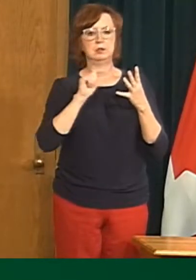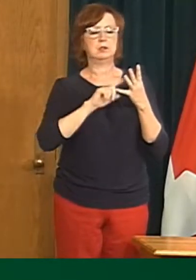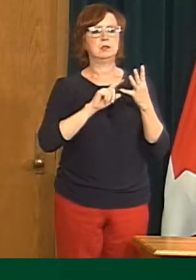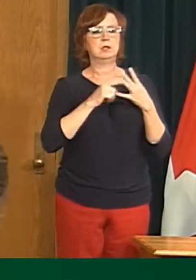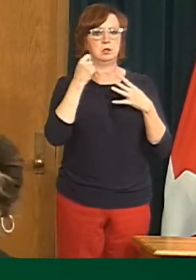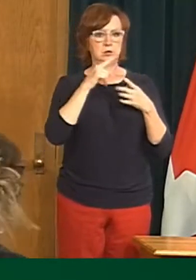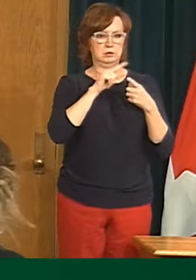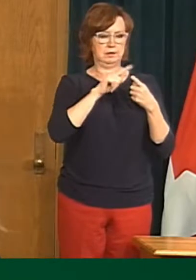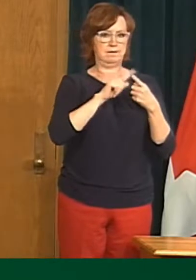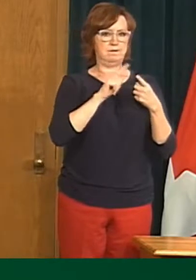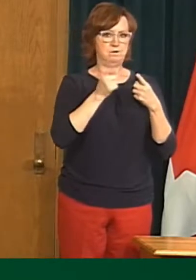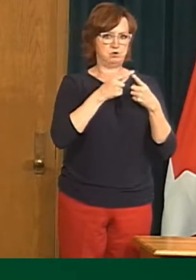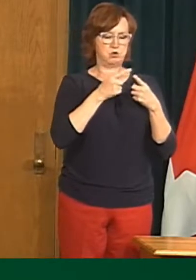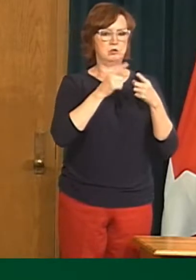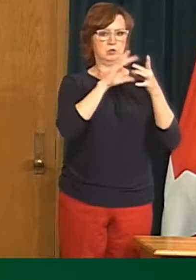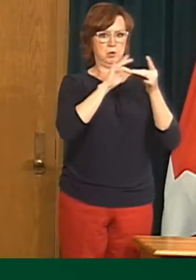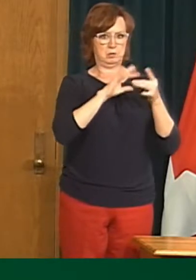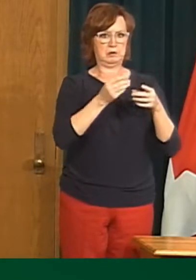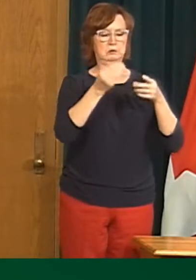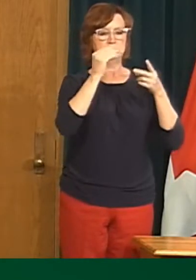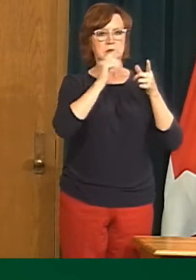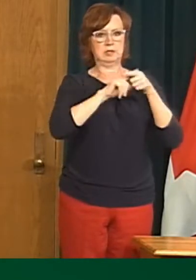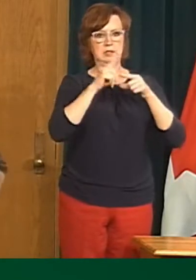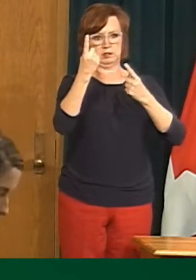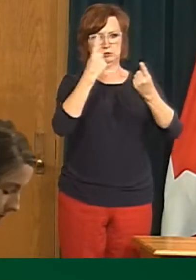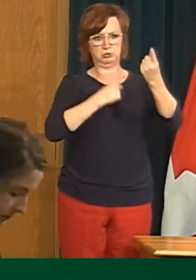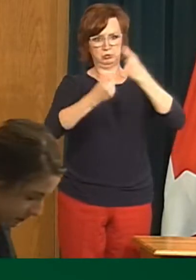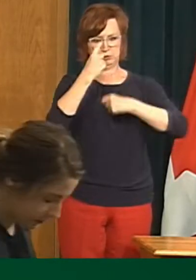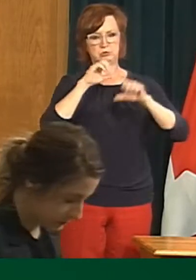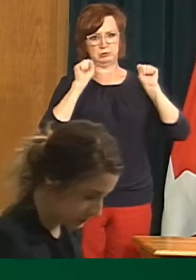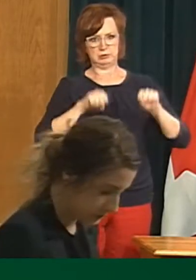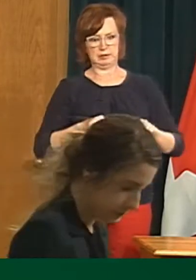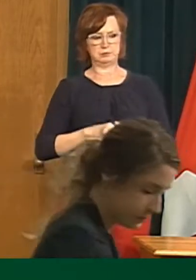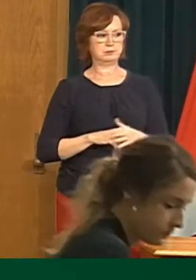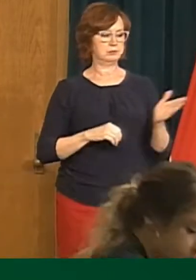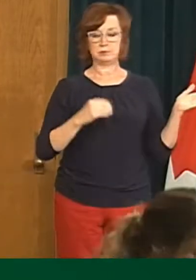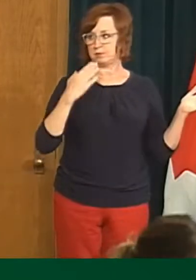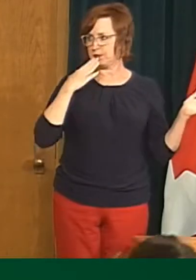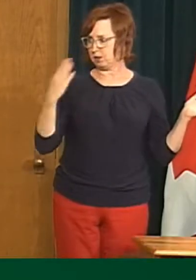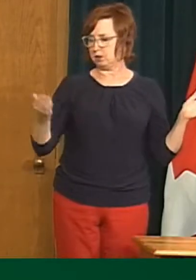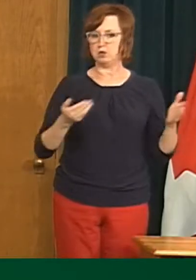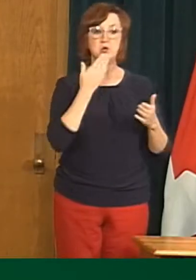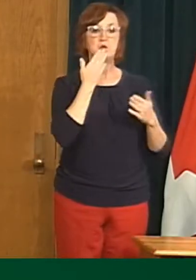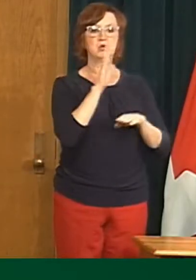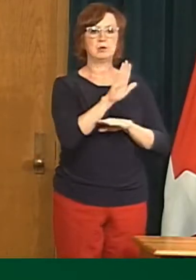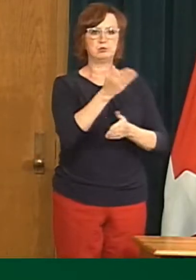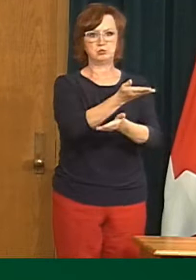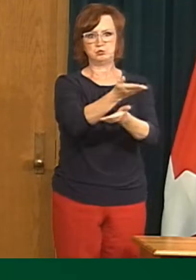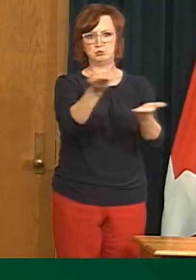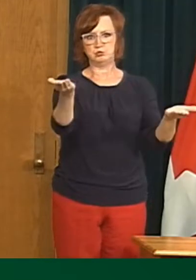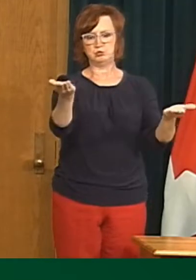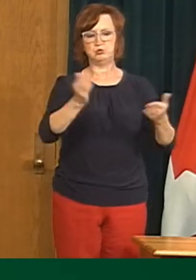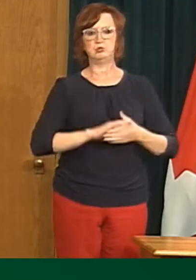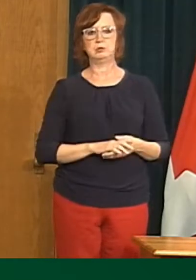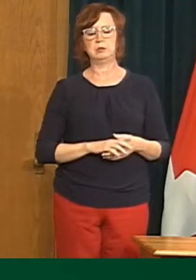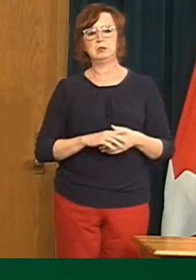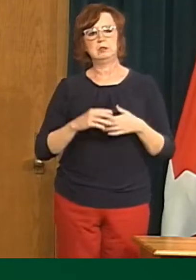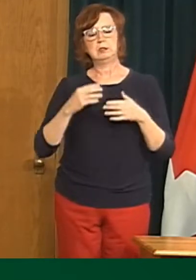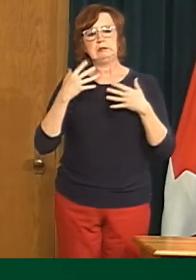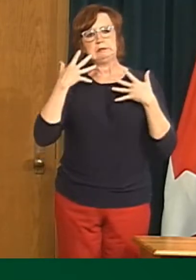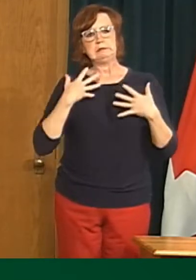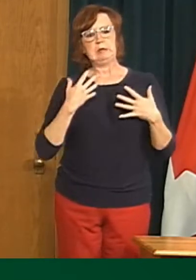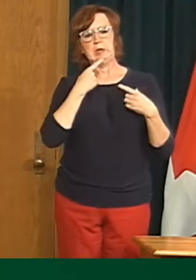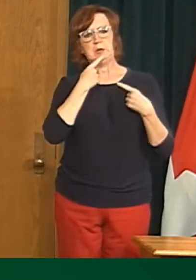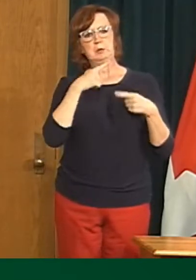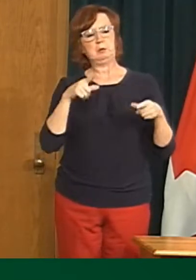opening statement, followed by a period for questions. Thank you very much. Good afternoon, everyone. And we are saddened to report